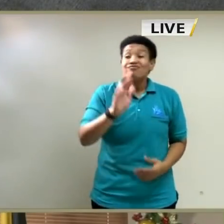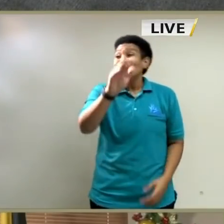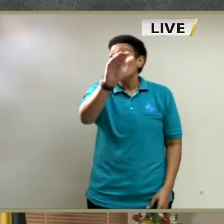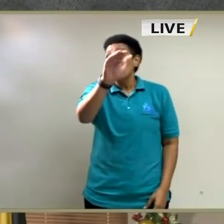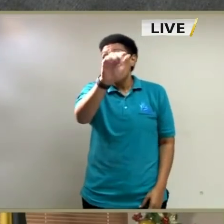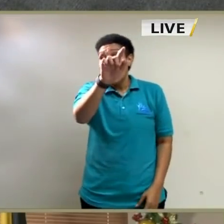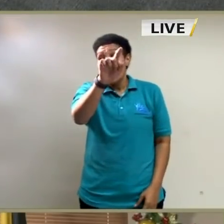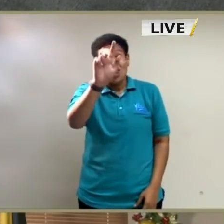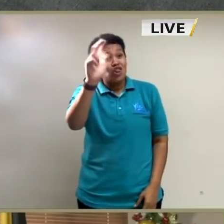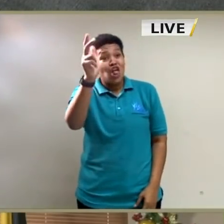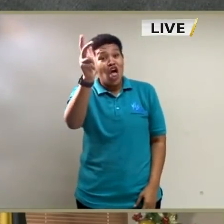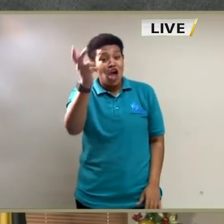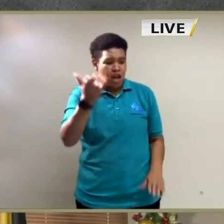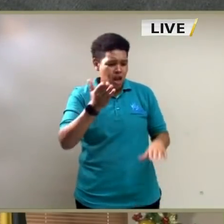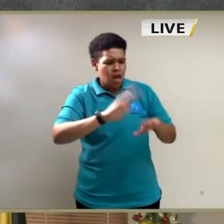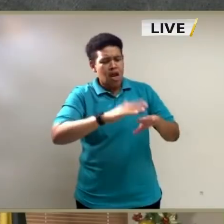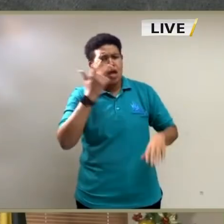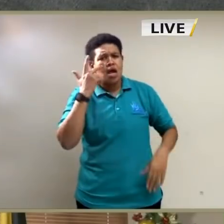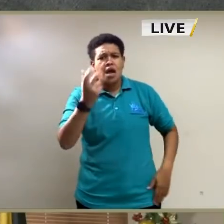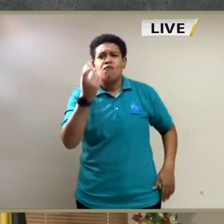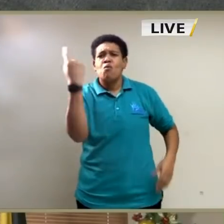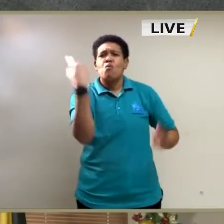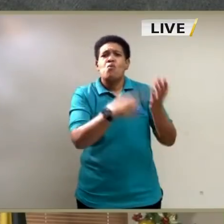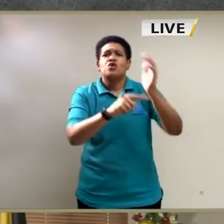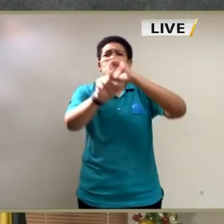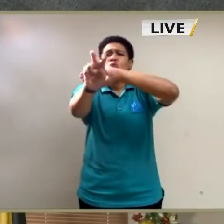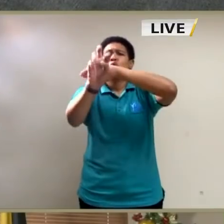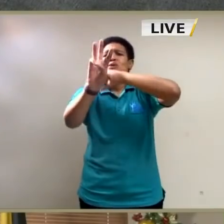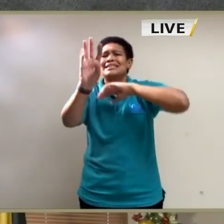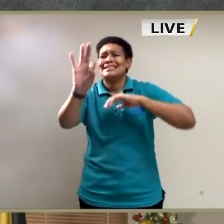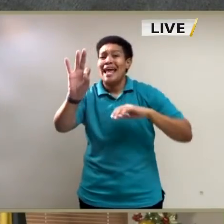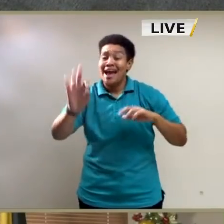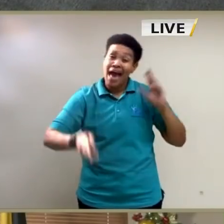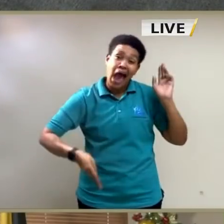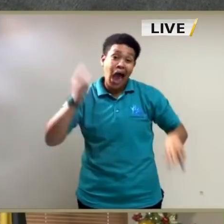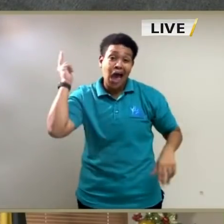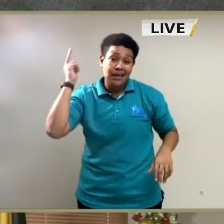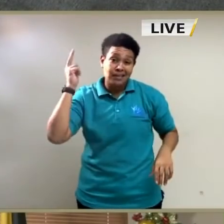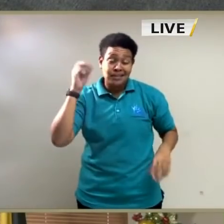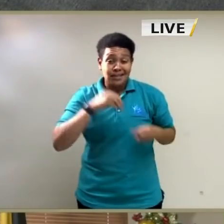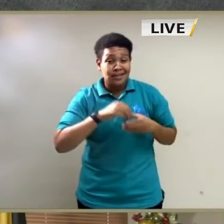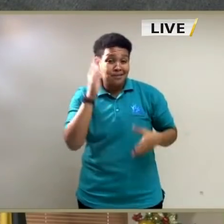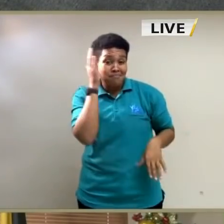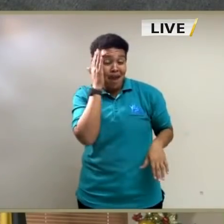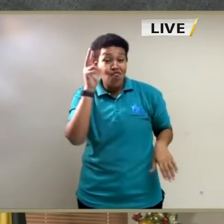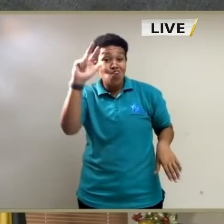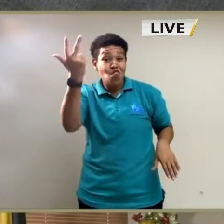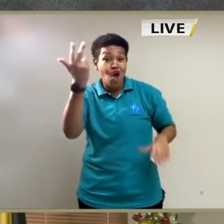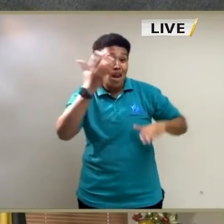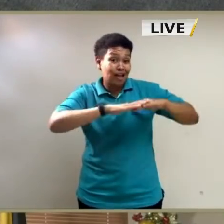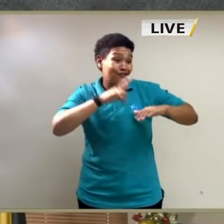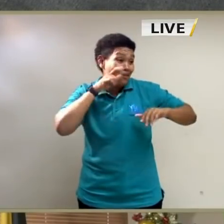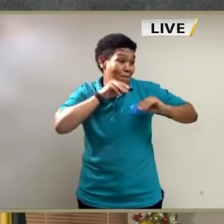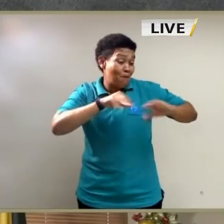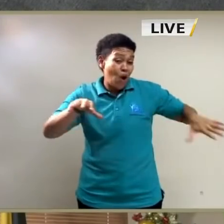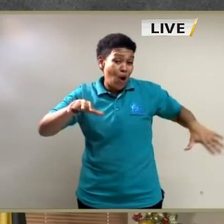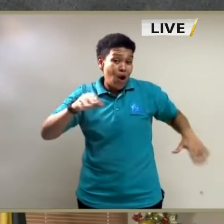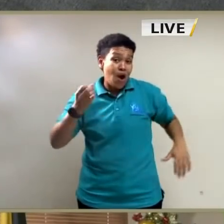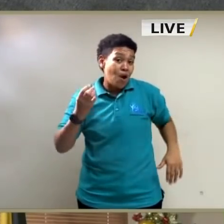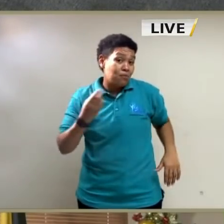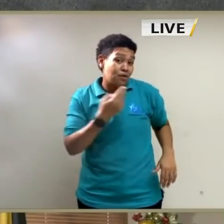we had 1,269 persons at our highest in the third wave. So this is